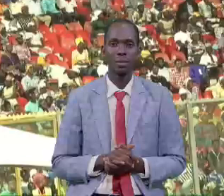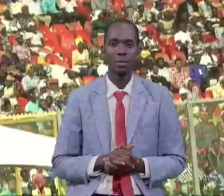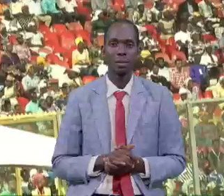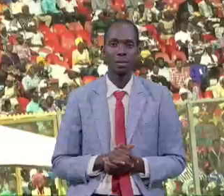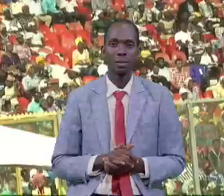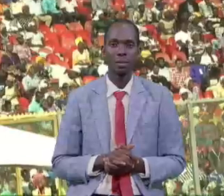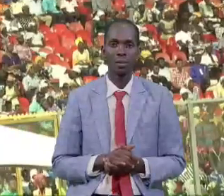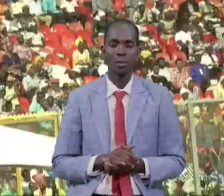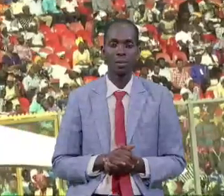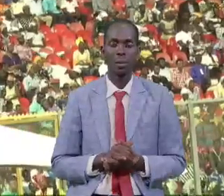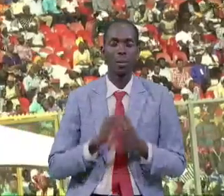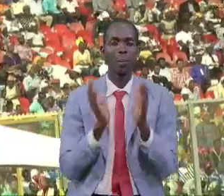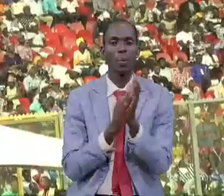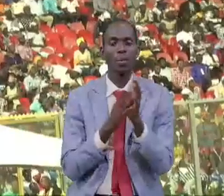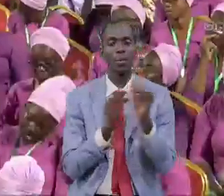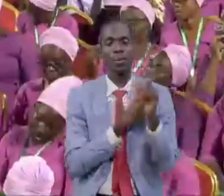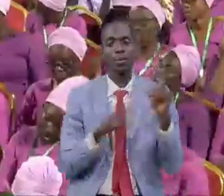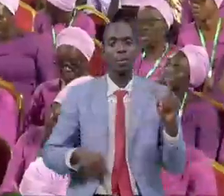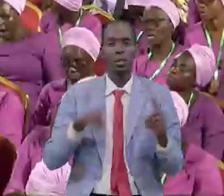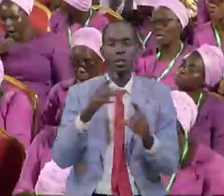Praise the Lord, you got it tonight.